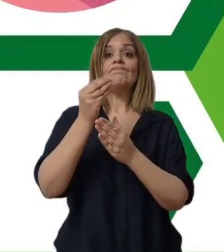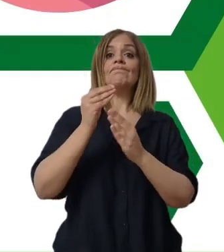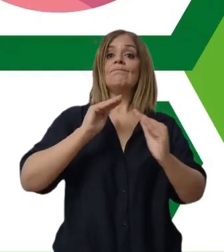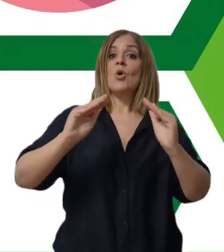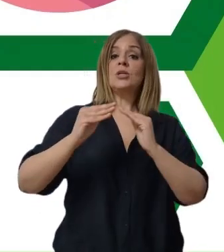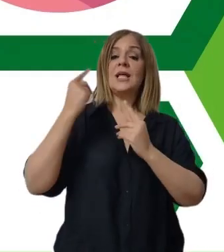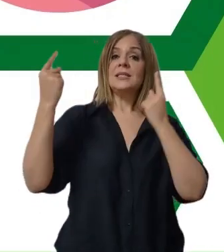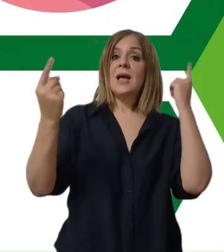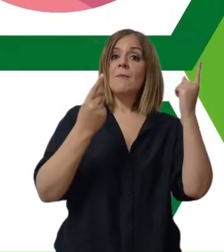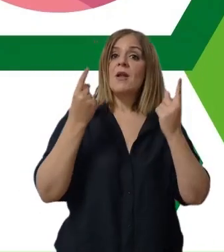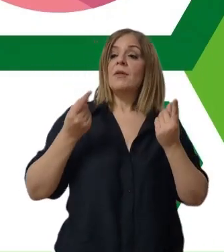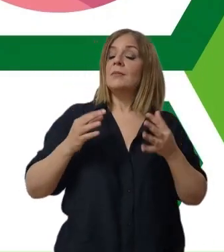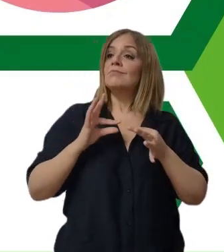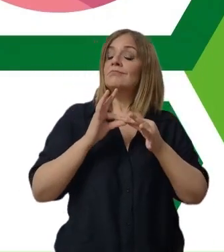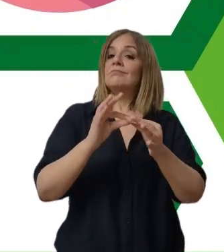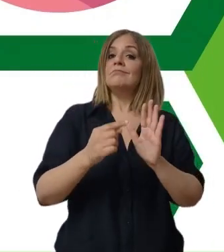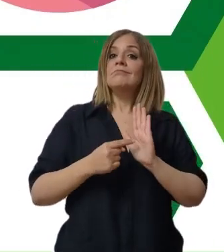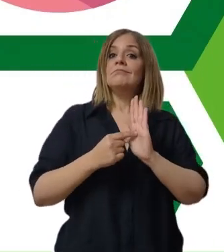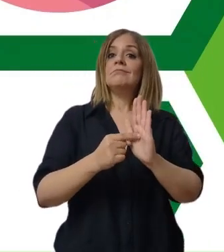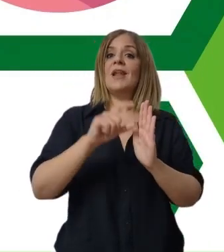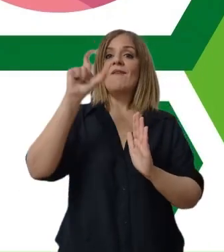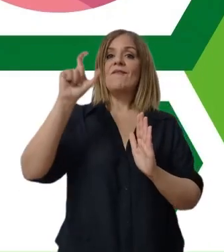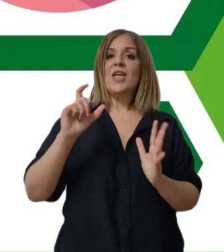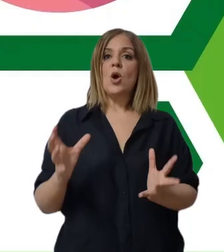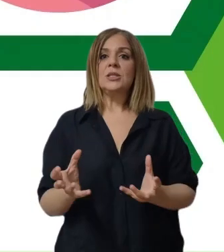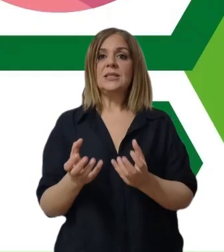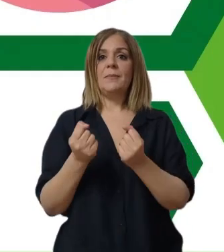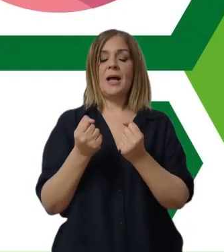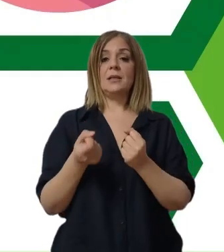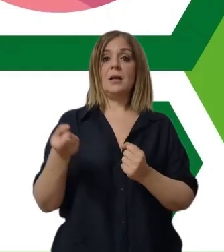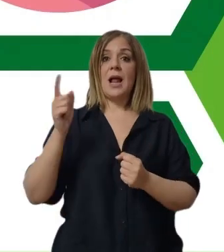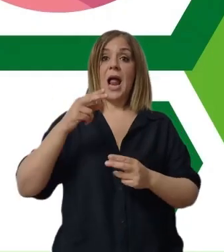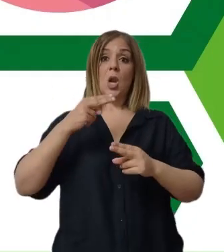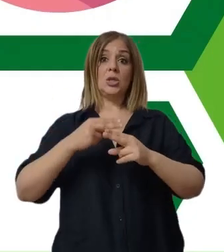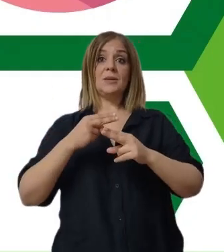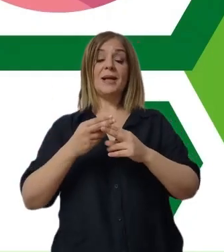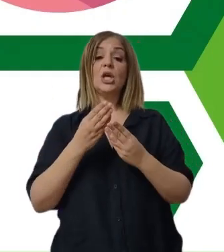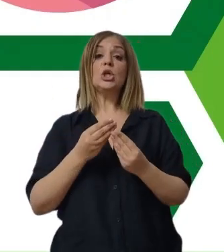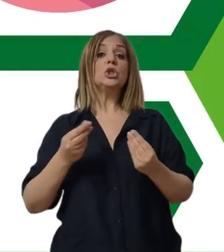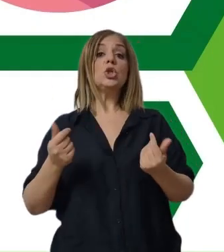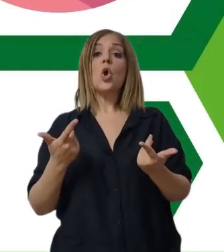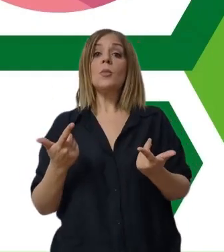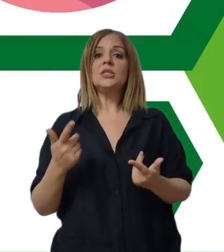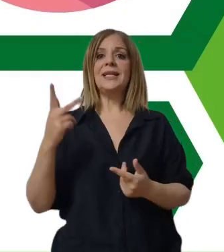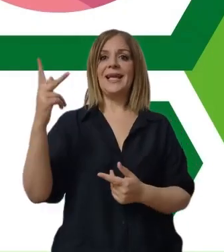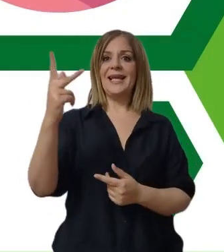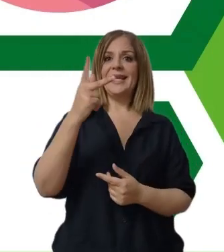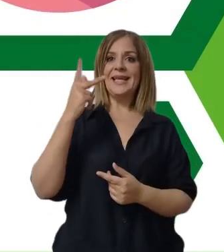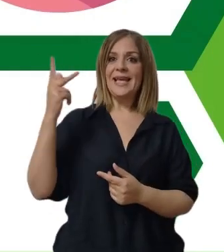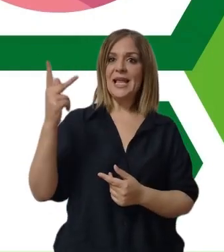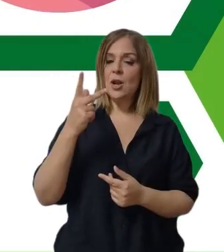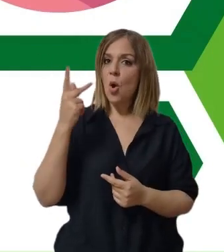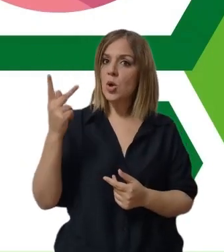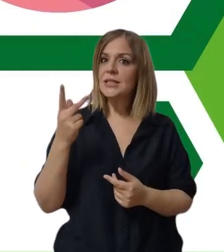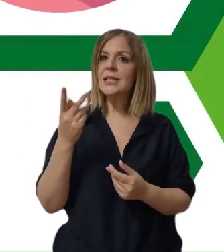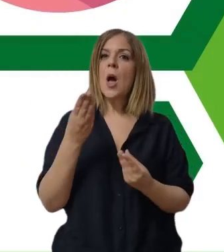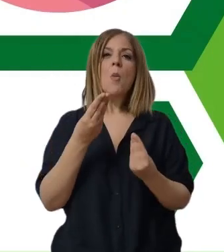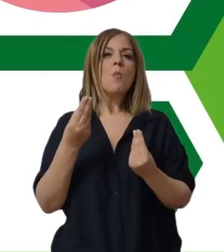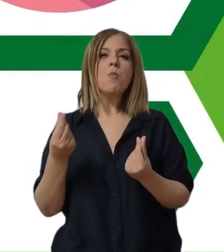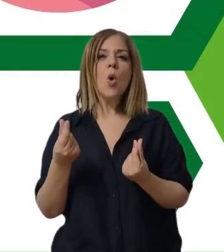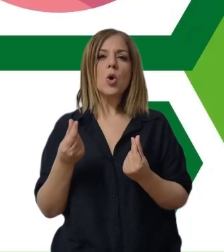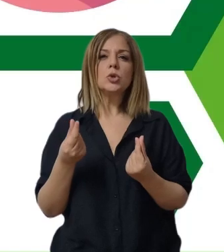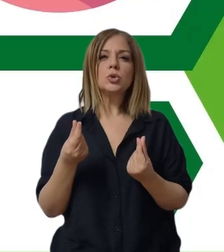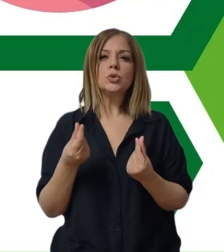environment and promote sustainability. Some key ways communities can make in order to